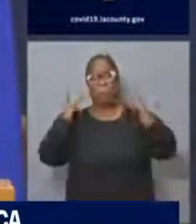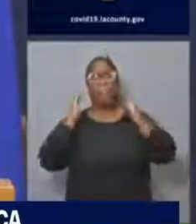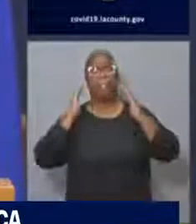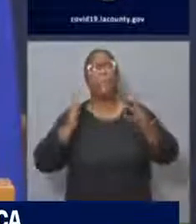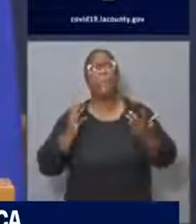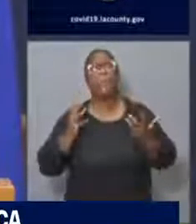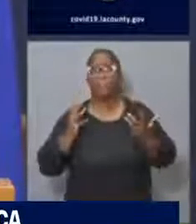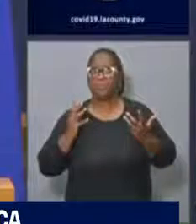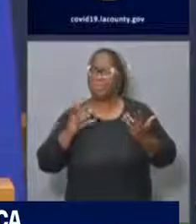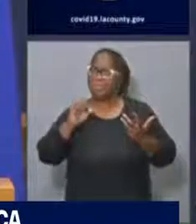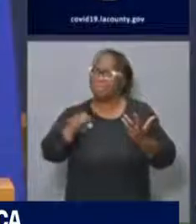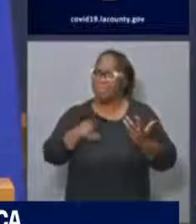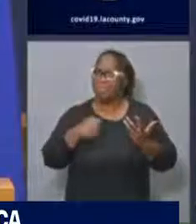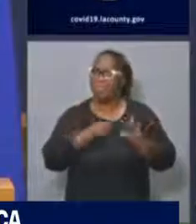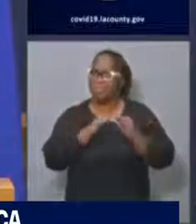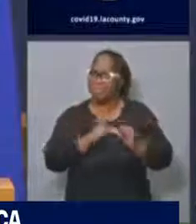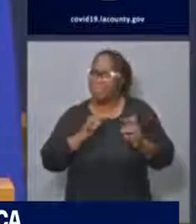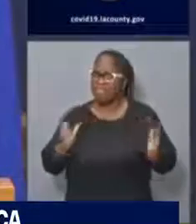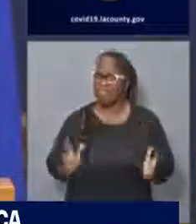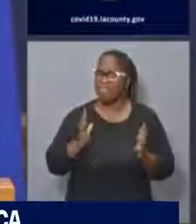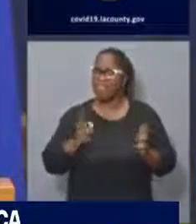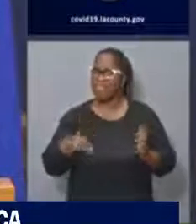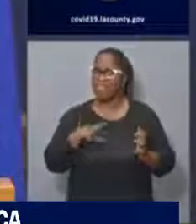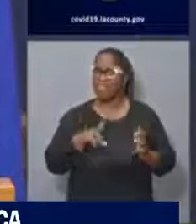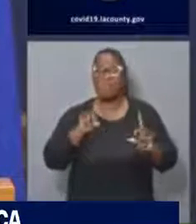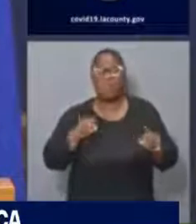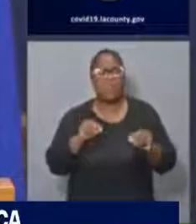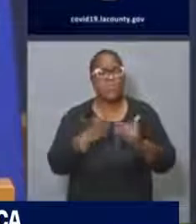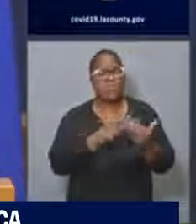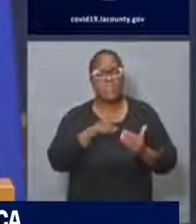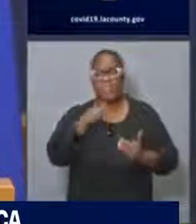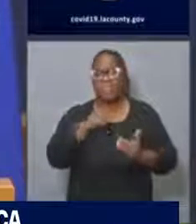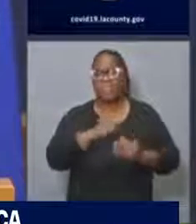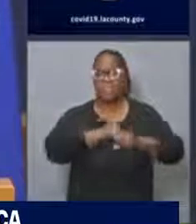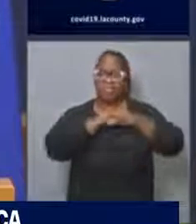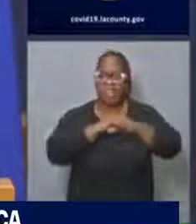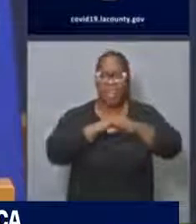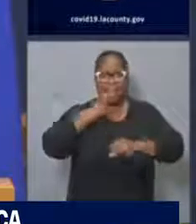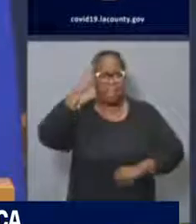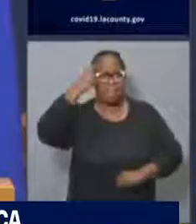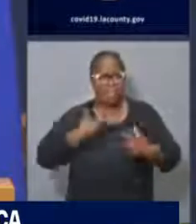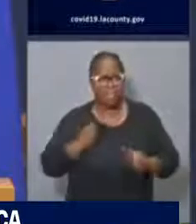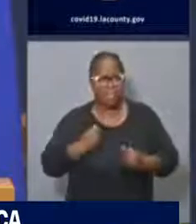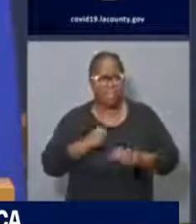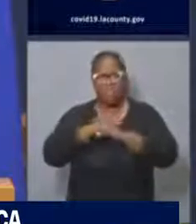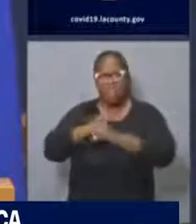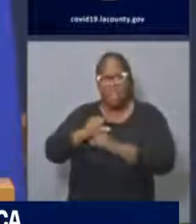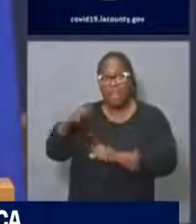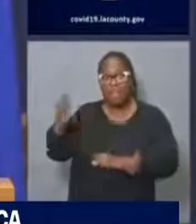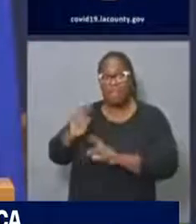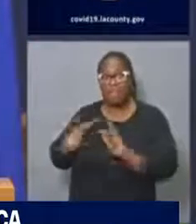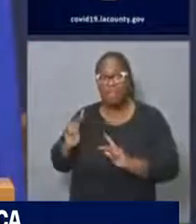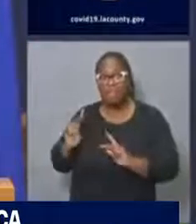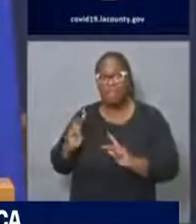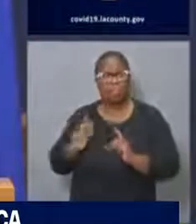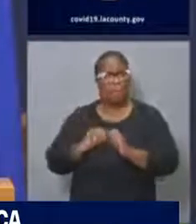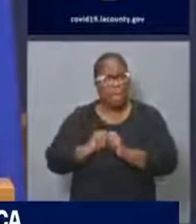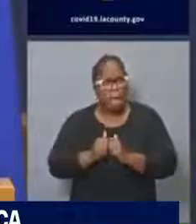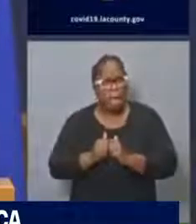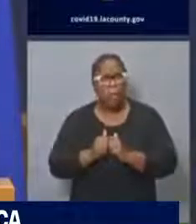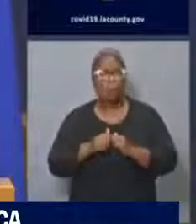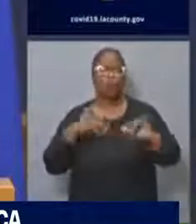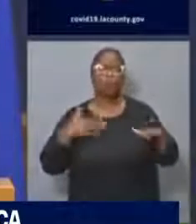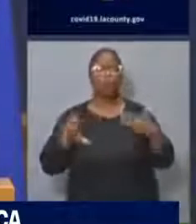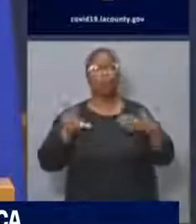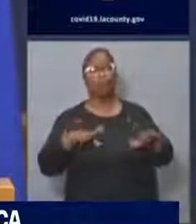to urge each and every one of you to do what you can to protect your mental health and those around. Go for a walk, interact